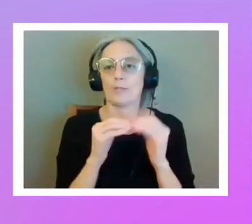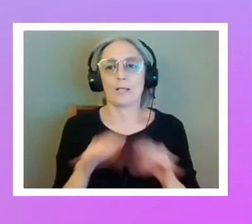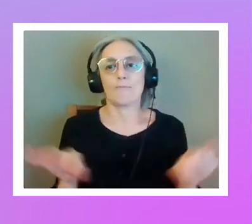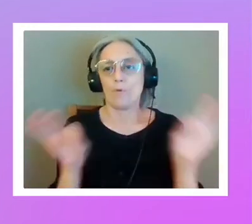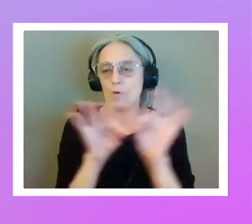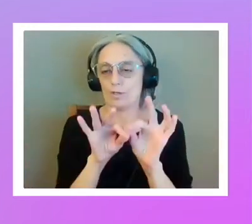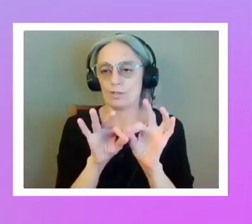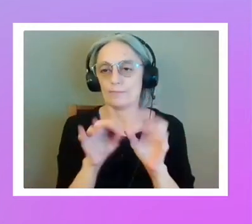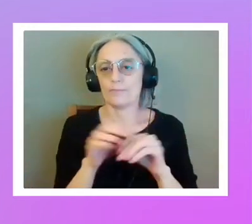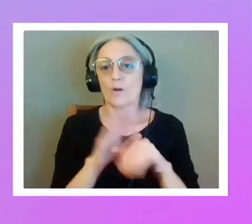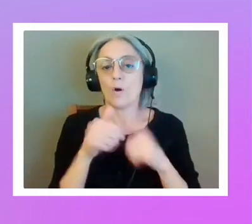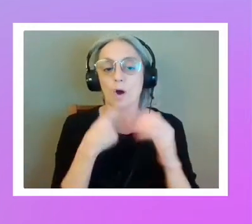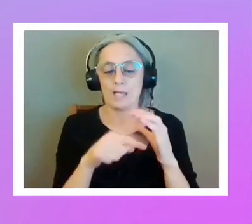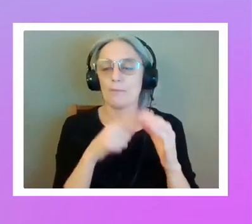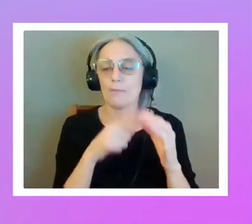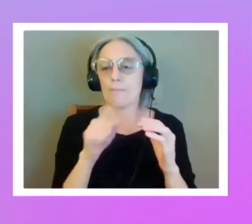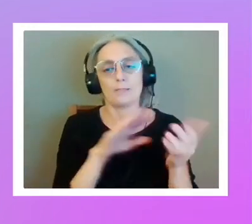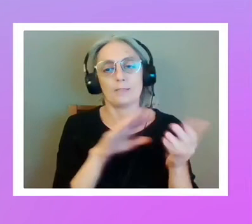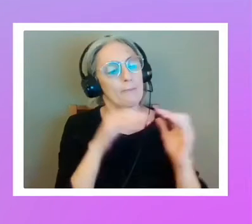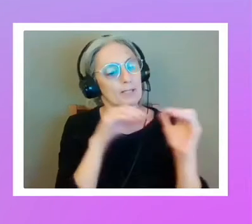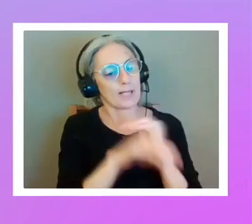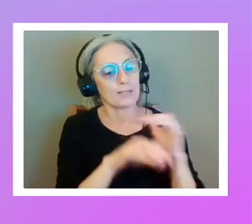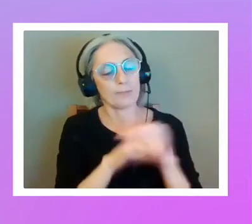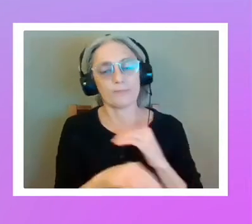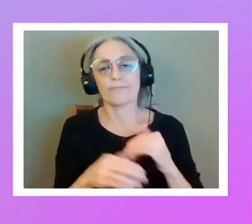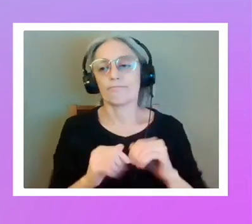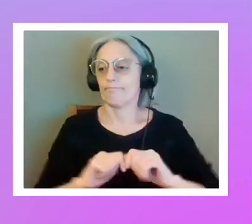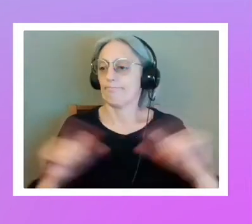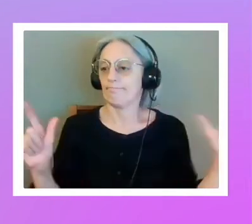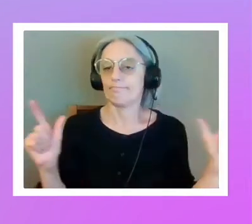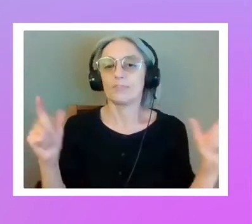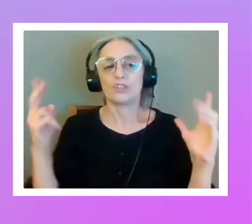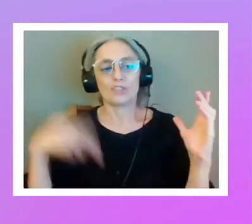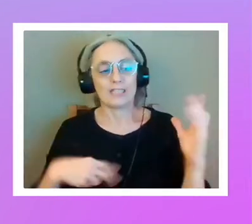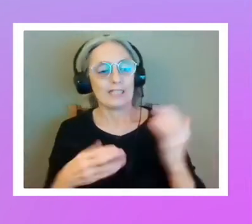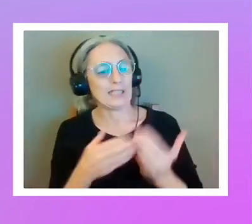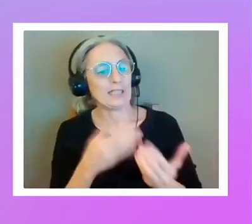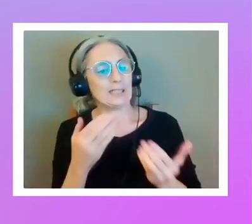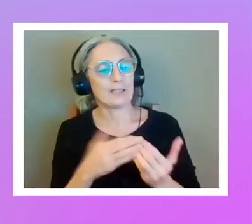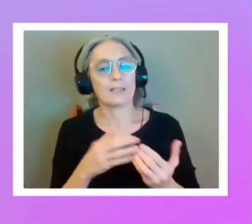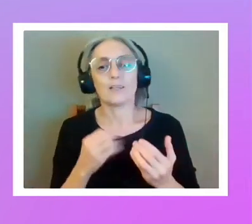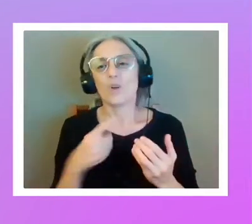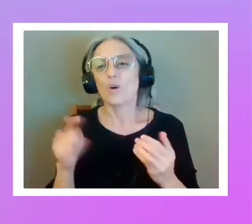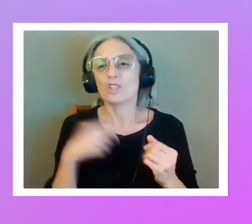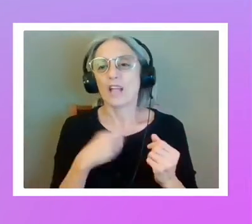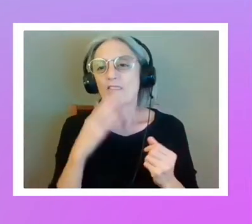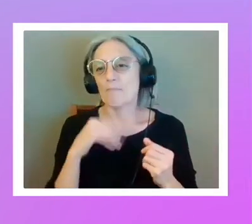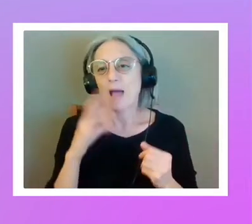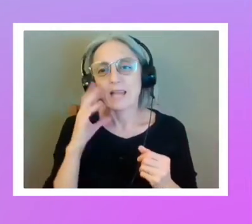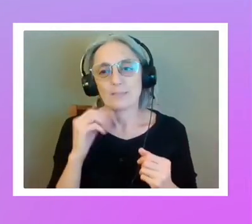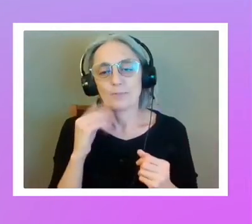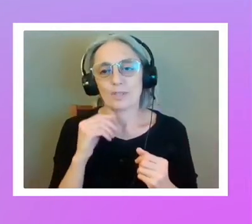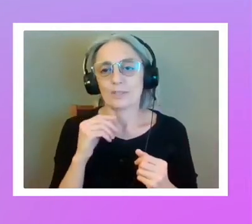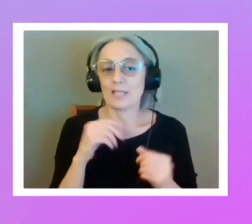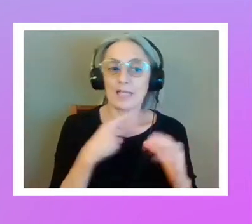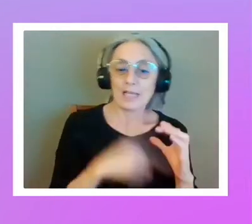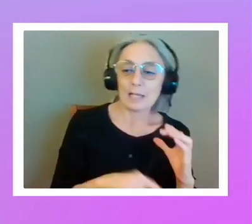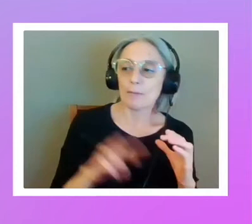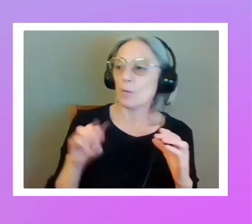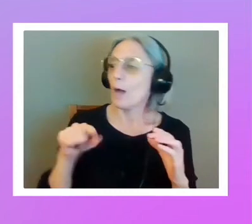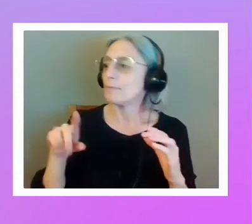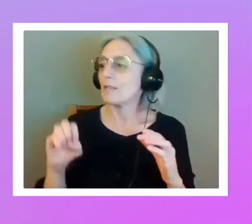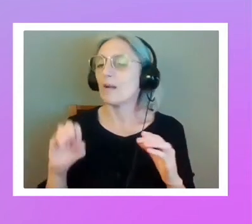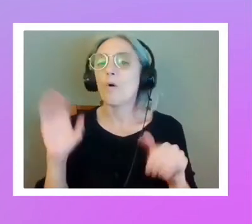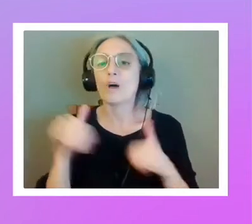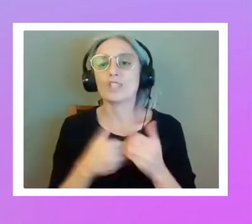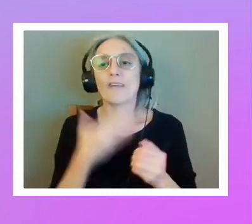of our emails must be accessible. No one should go without a good experience in an email, the same way that no one should go without a good experience on a website.